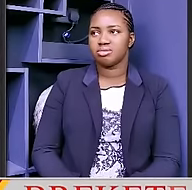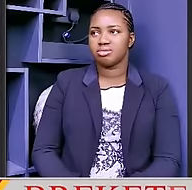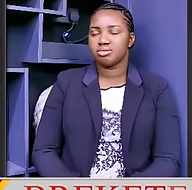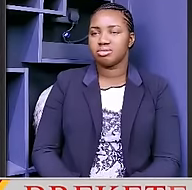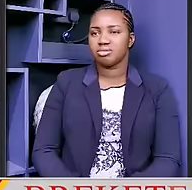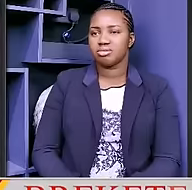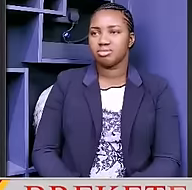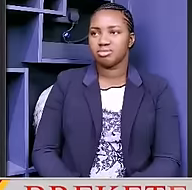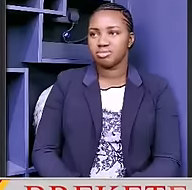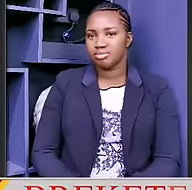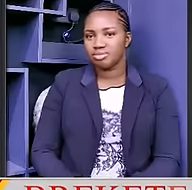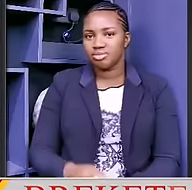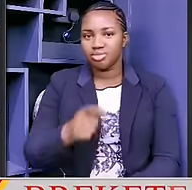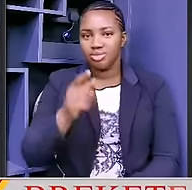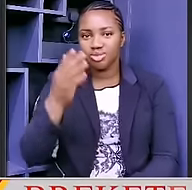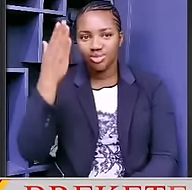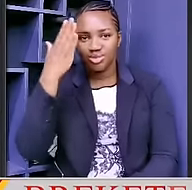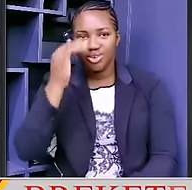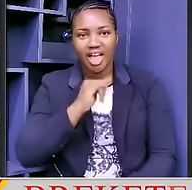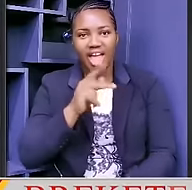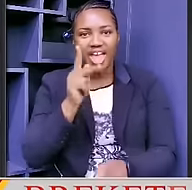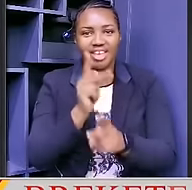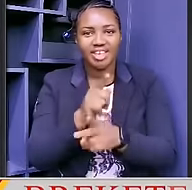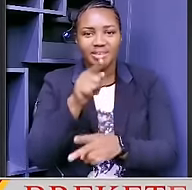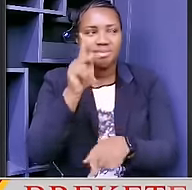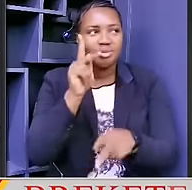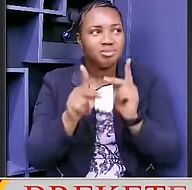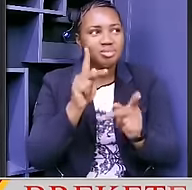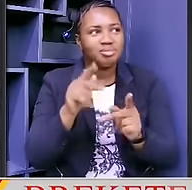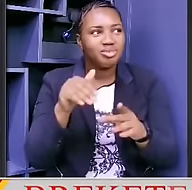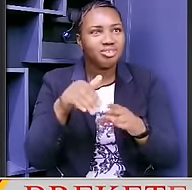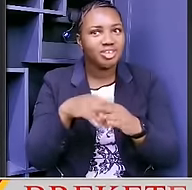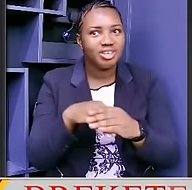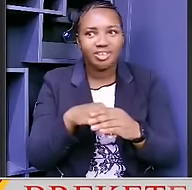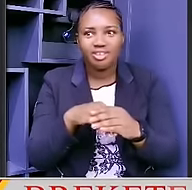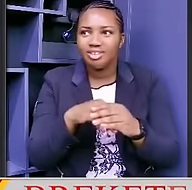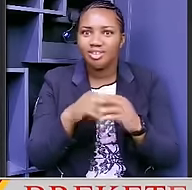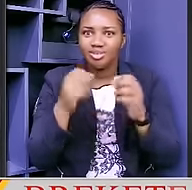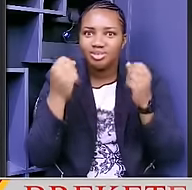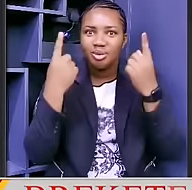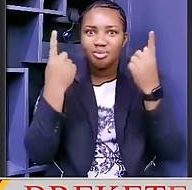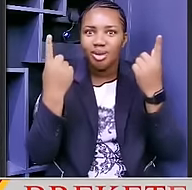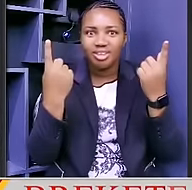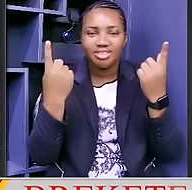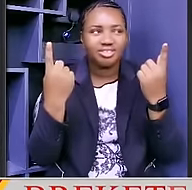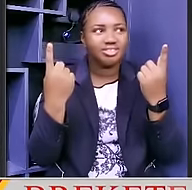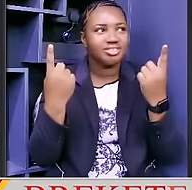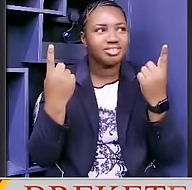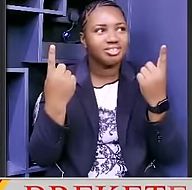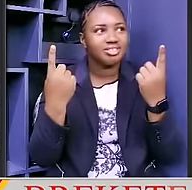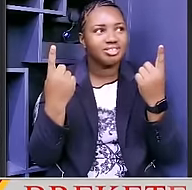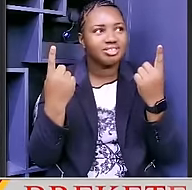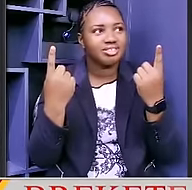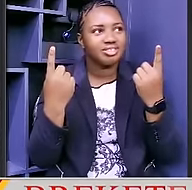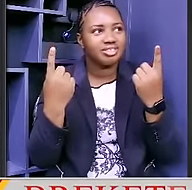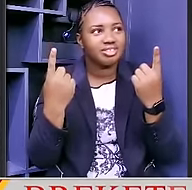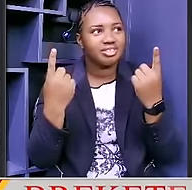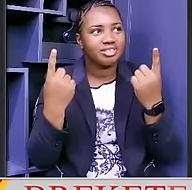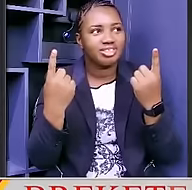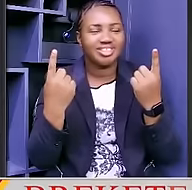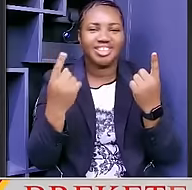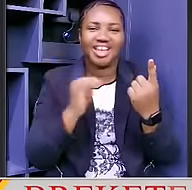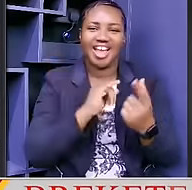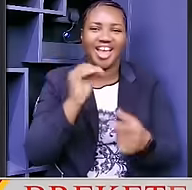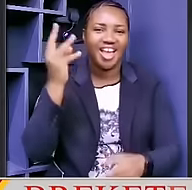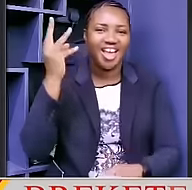When I know say I keep una in suspense, ba? Yes, sir. Normally, now just to enter open door. Yes, sir. Peace, they worry